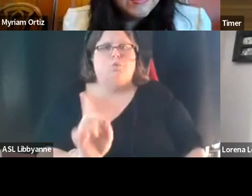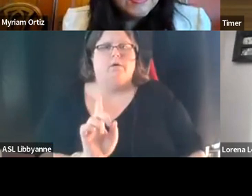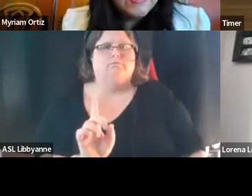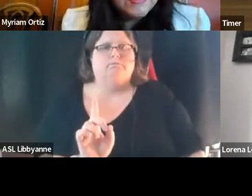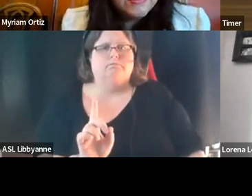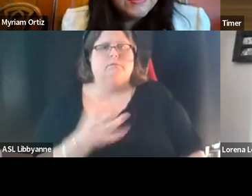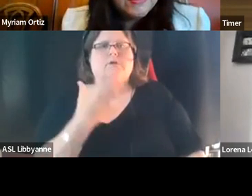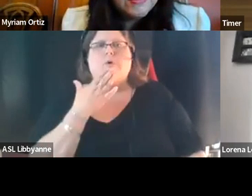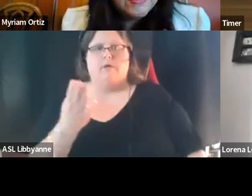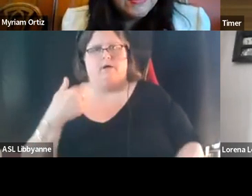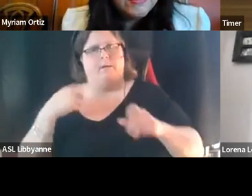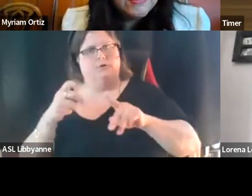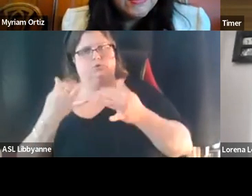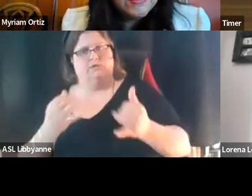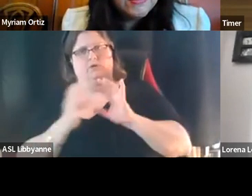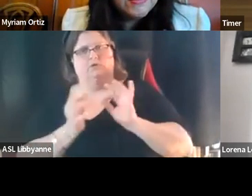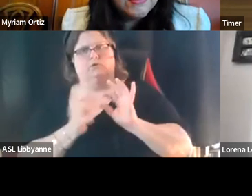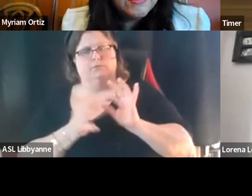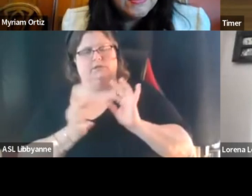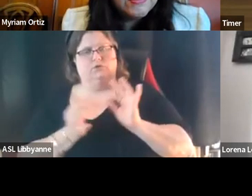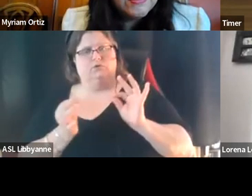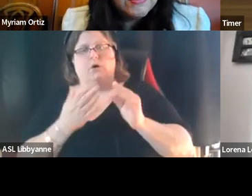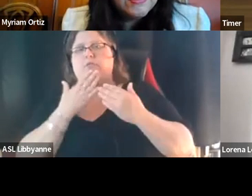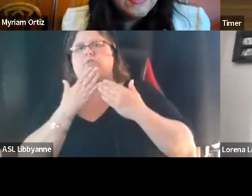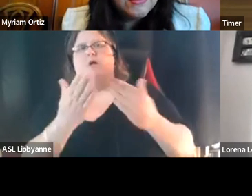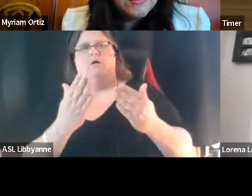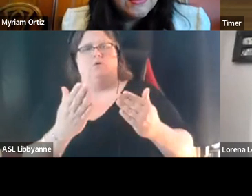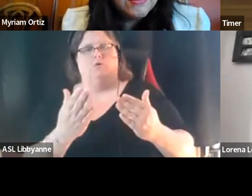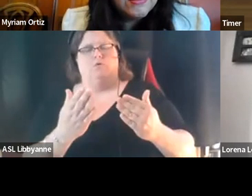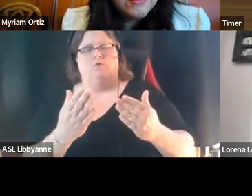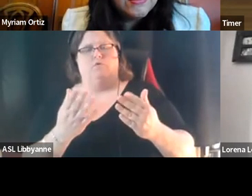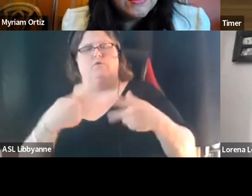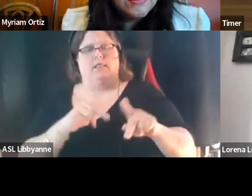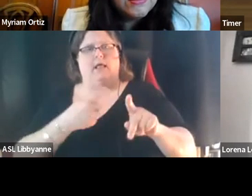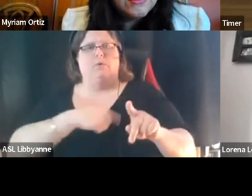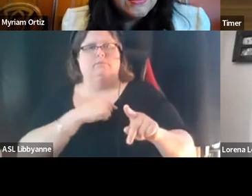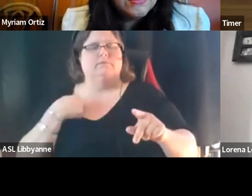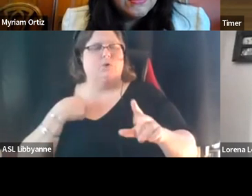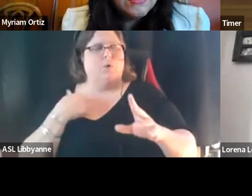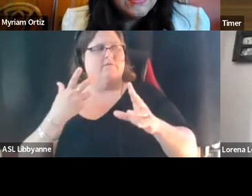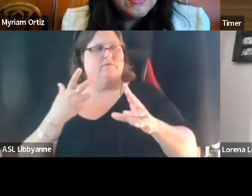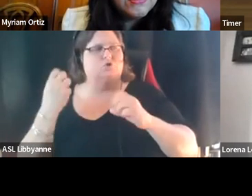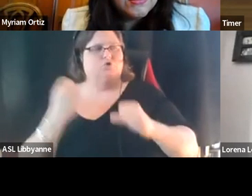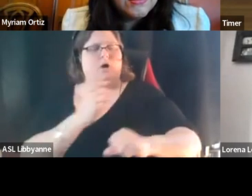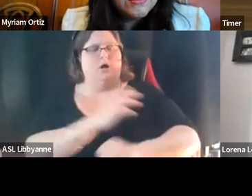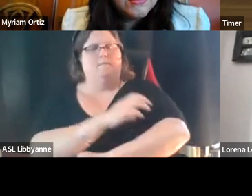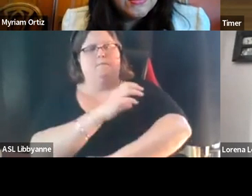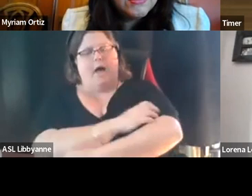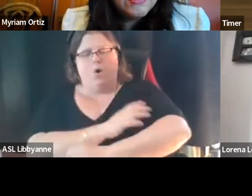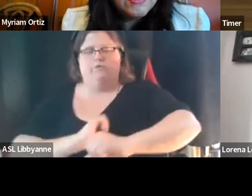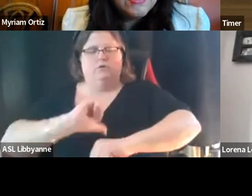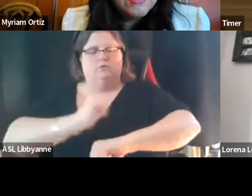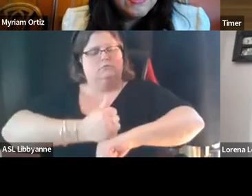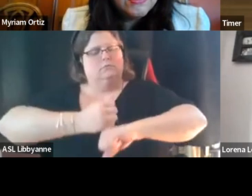speak. And thank you for really looking at the most powerful, empowering, qualified candidate for